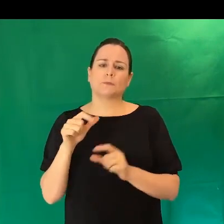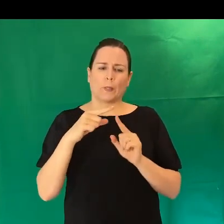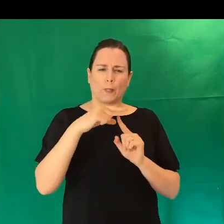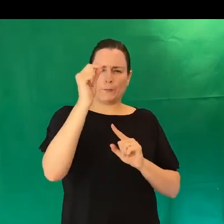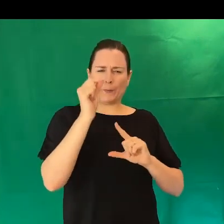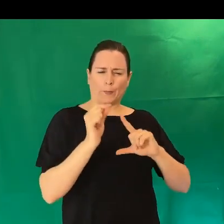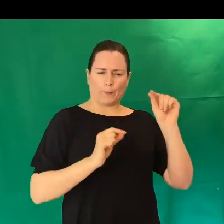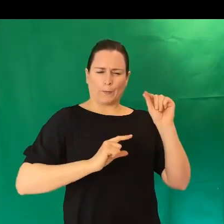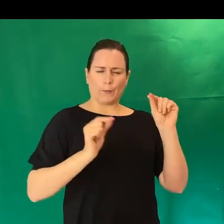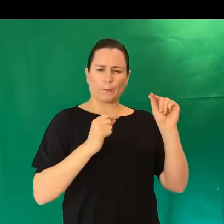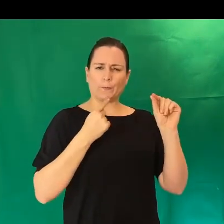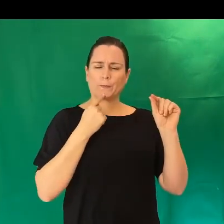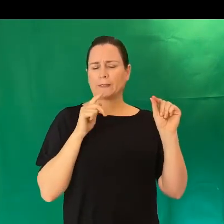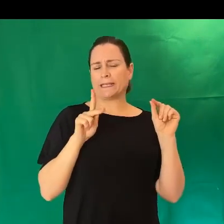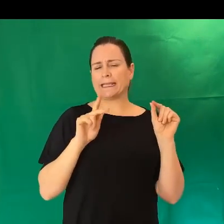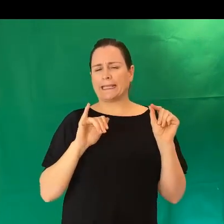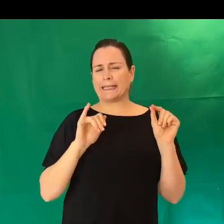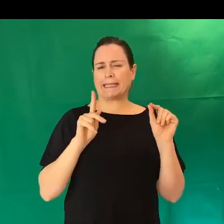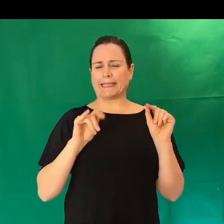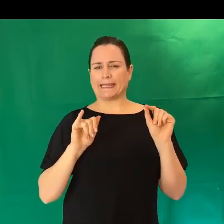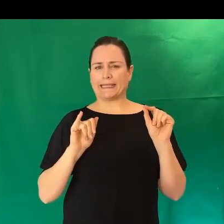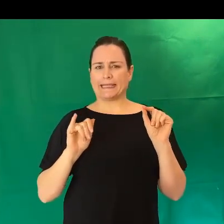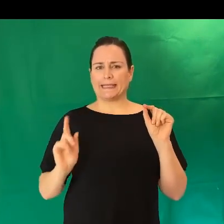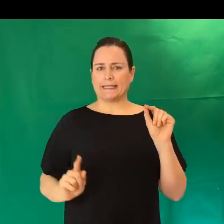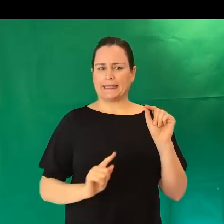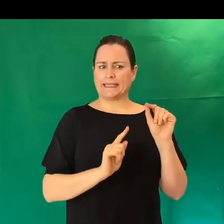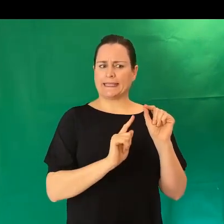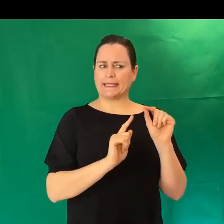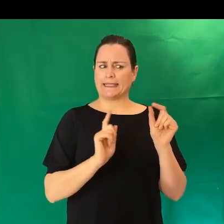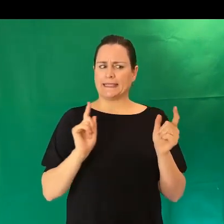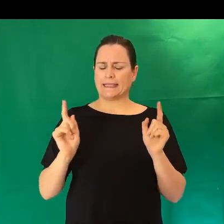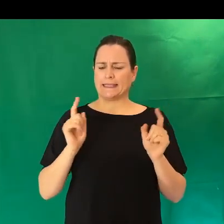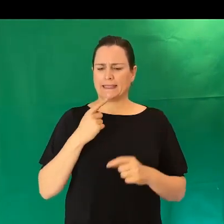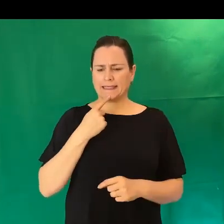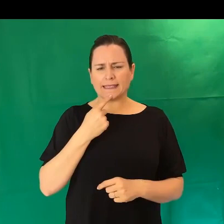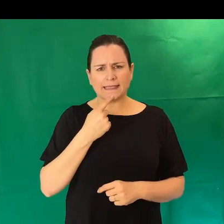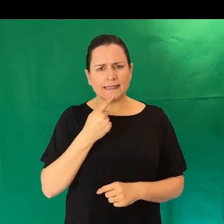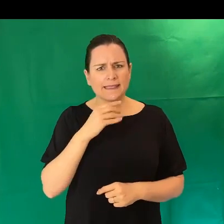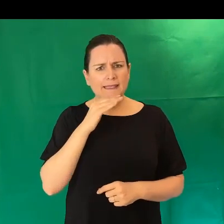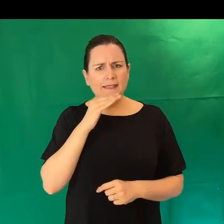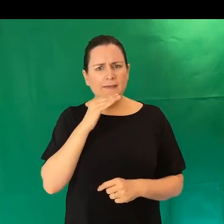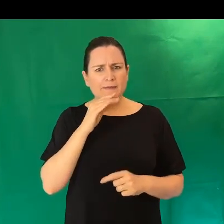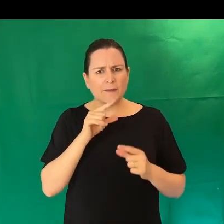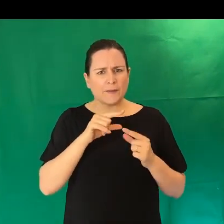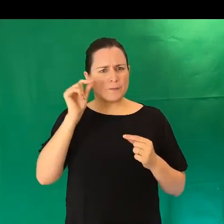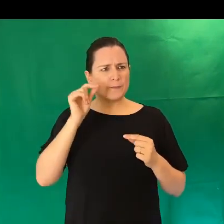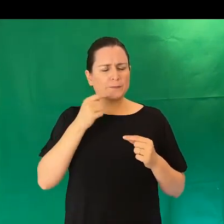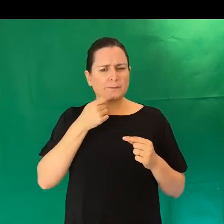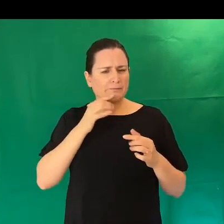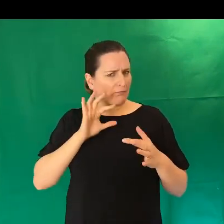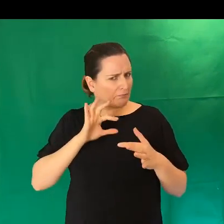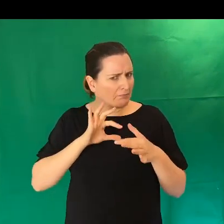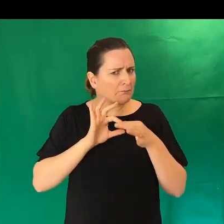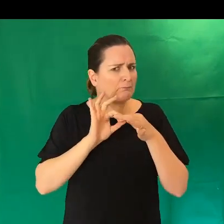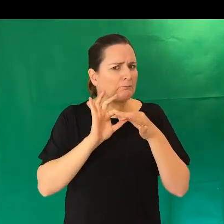left is the kiki. And it seems that we have a sound symbolism which